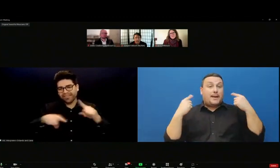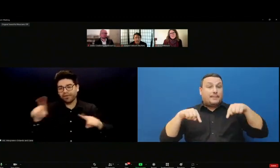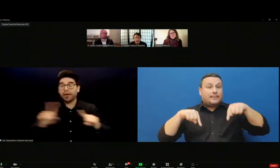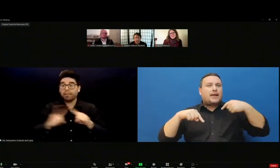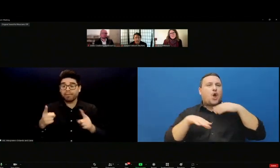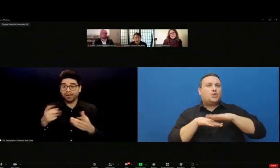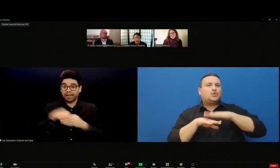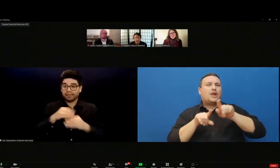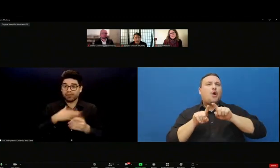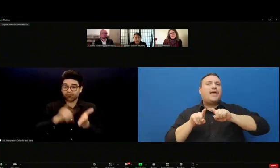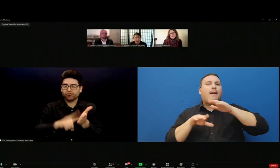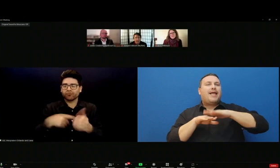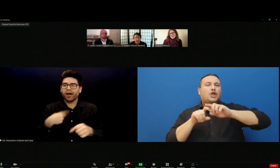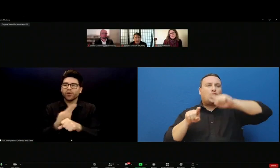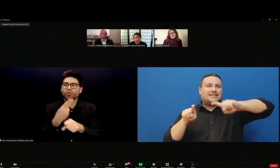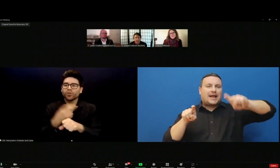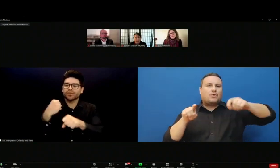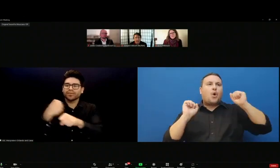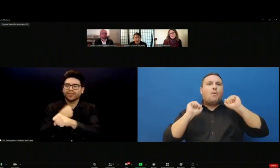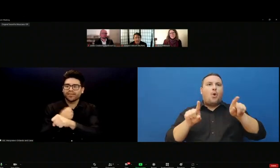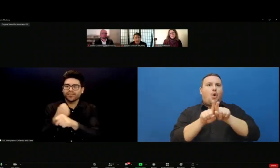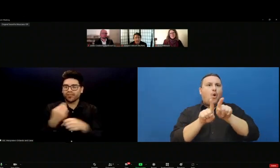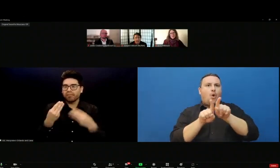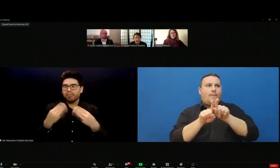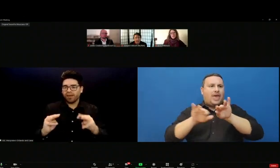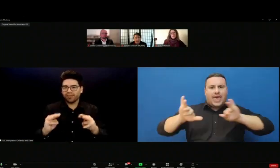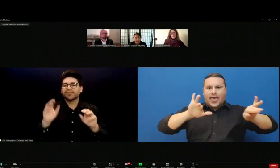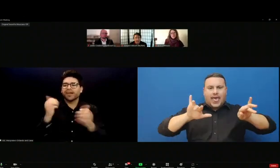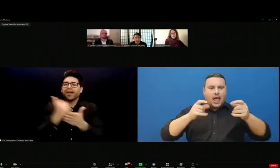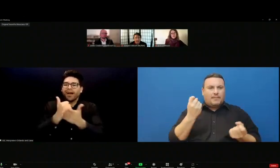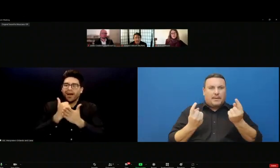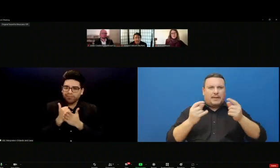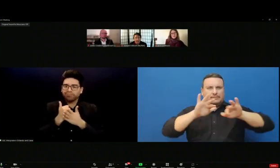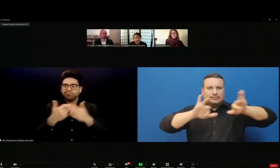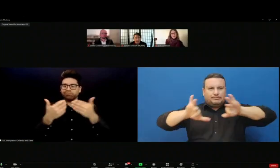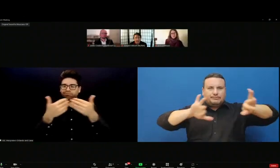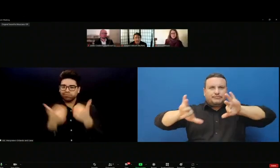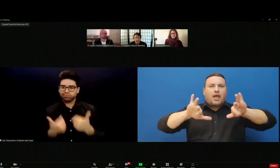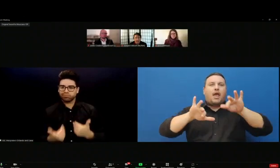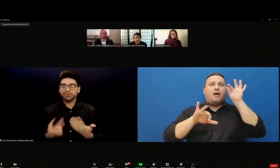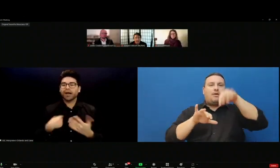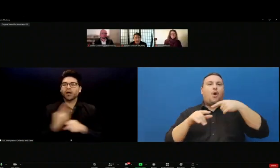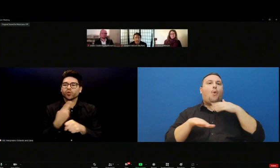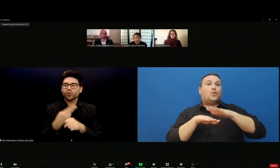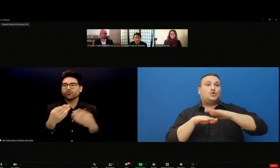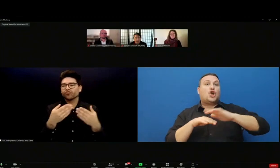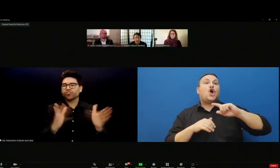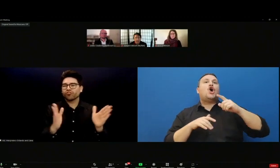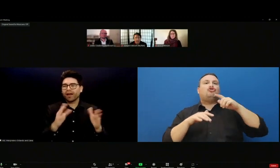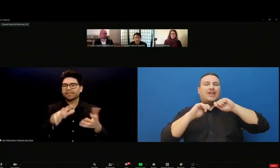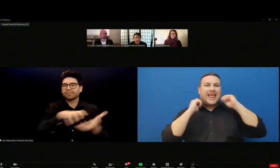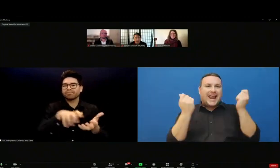statistical methods that could factor it out and that I would be able to account for it. I used generalized mixed effects models that